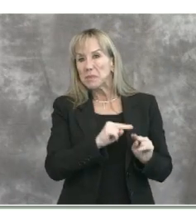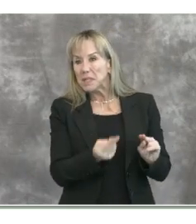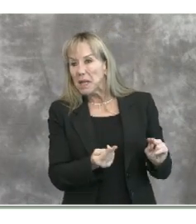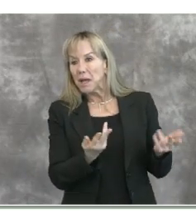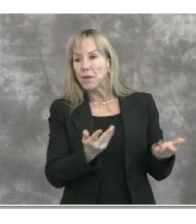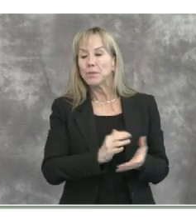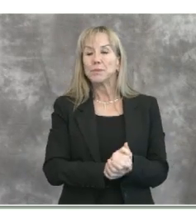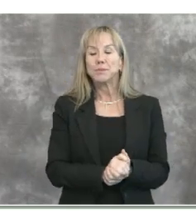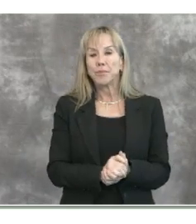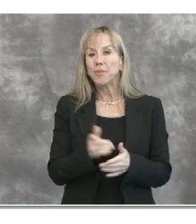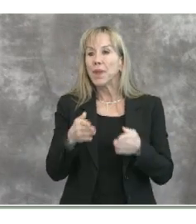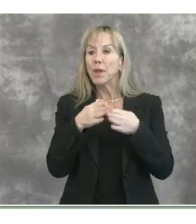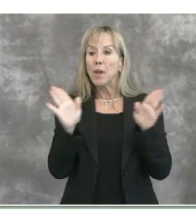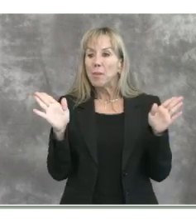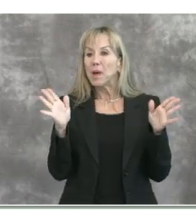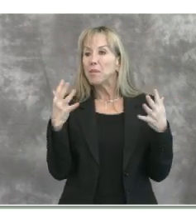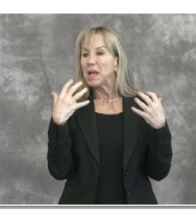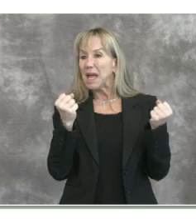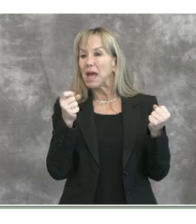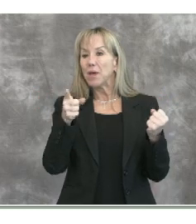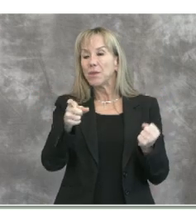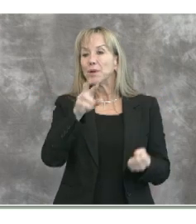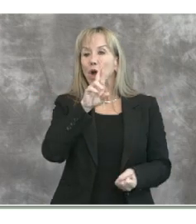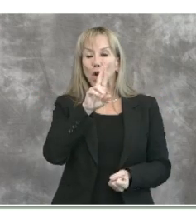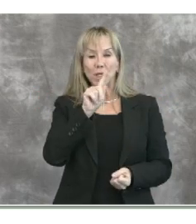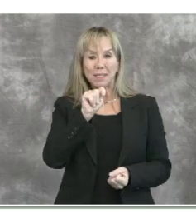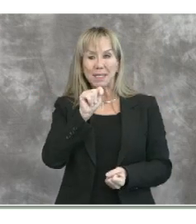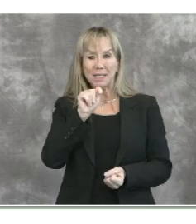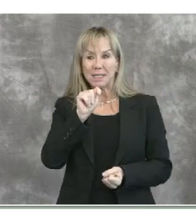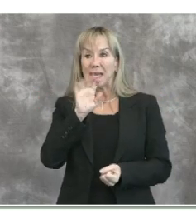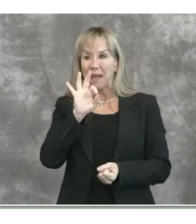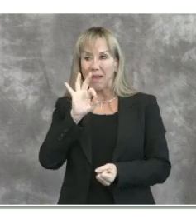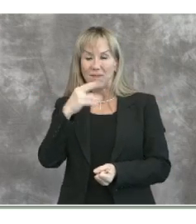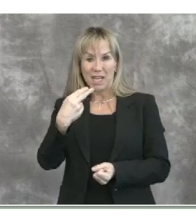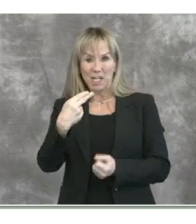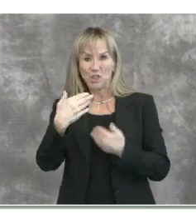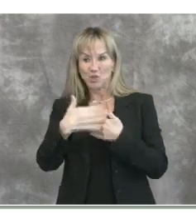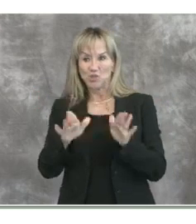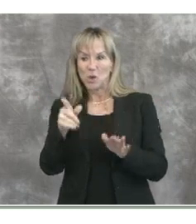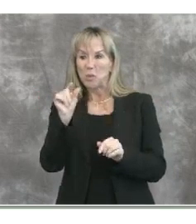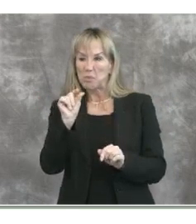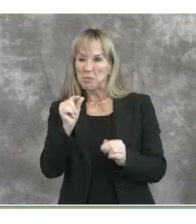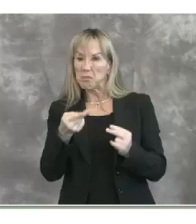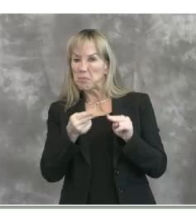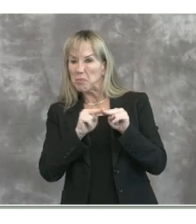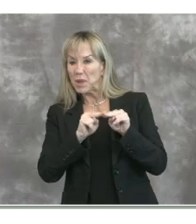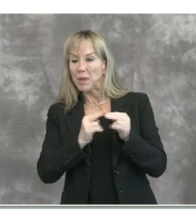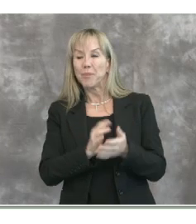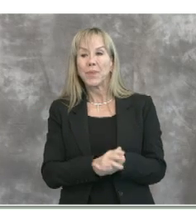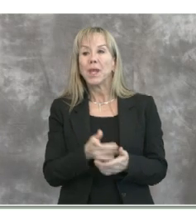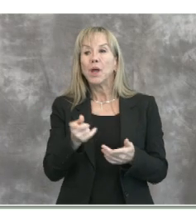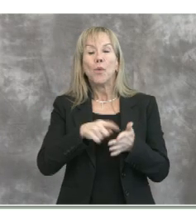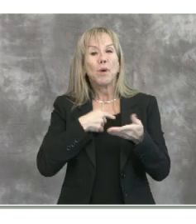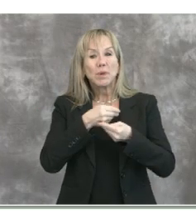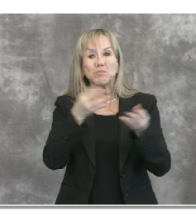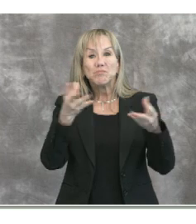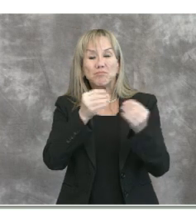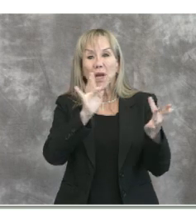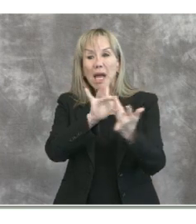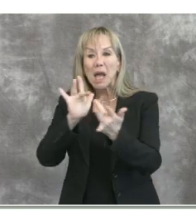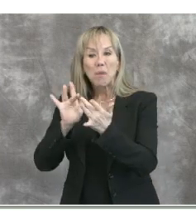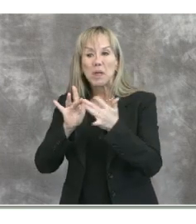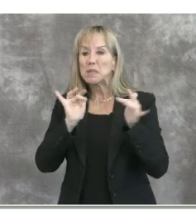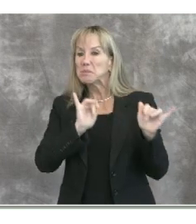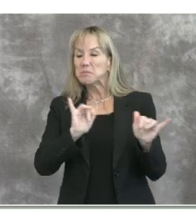health, flat, up a little bit in the RTFH rooms. On our outreach efforts, increases in pretty much every category,